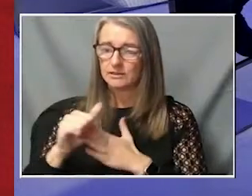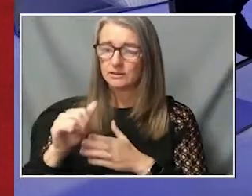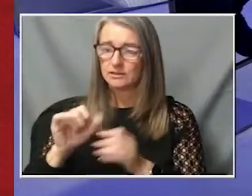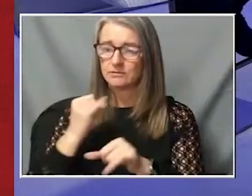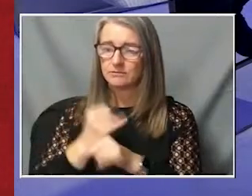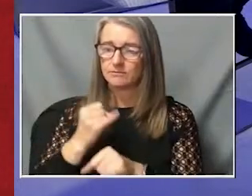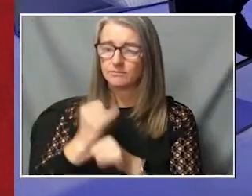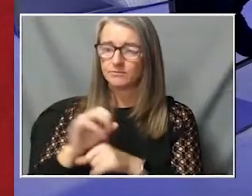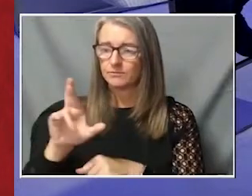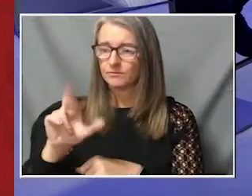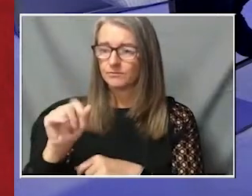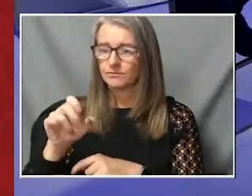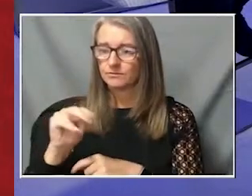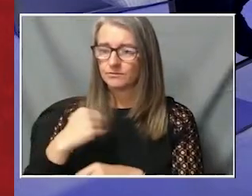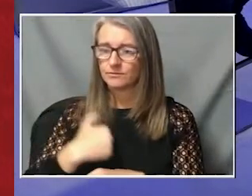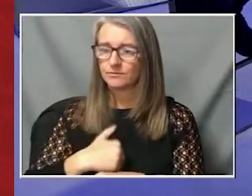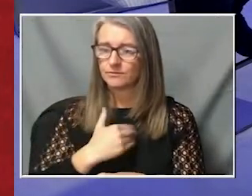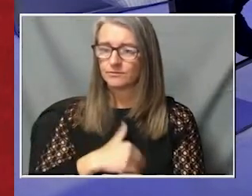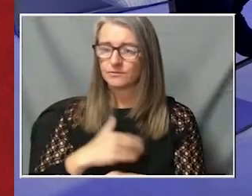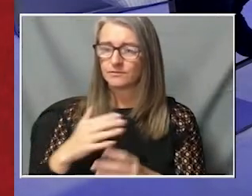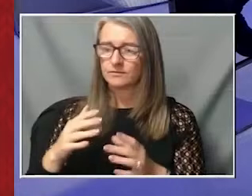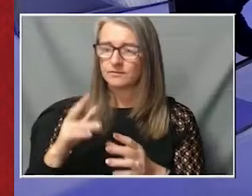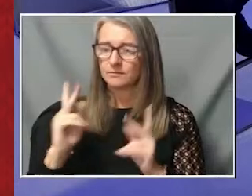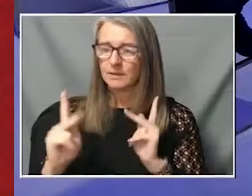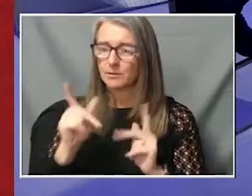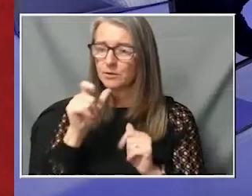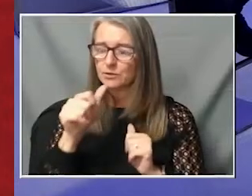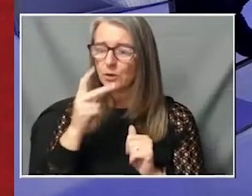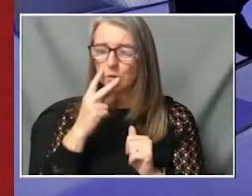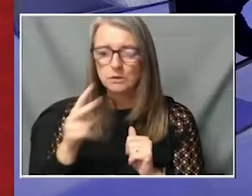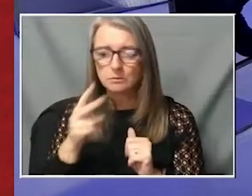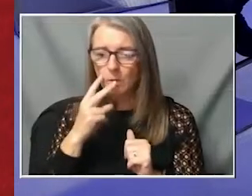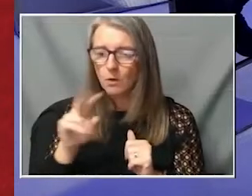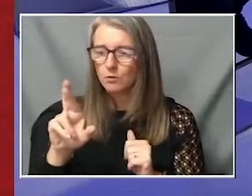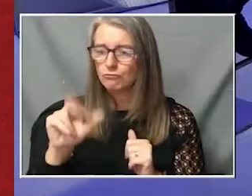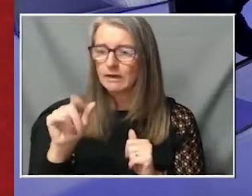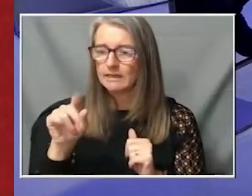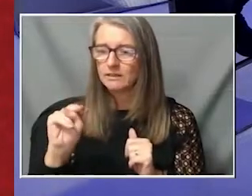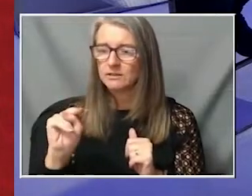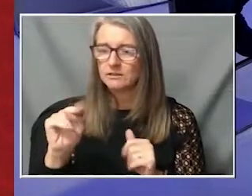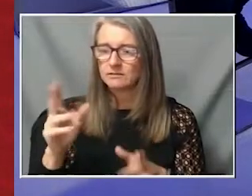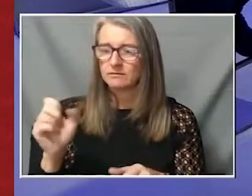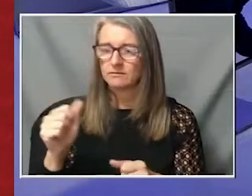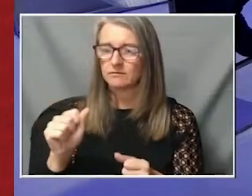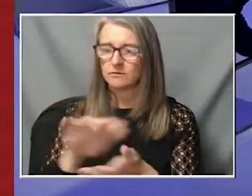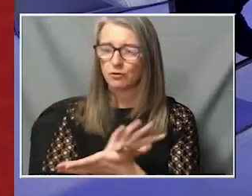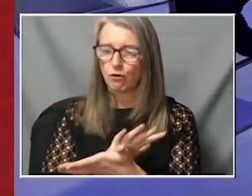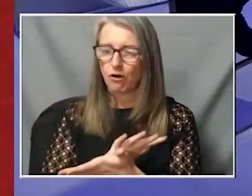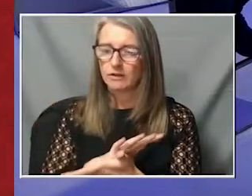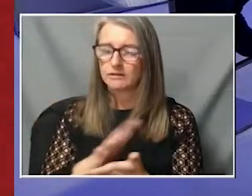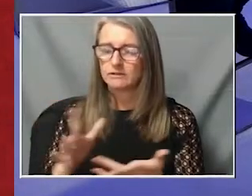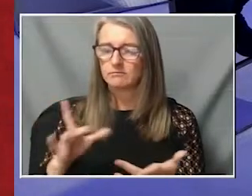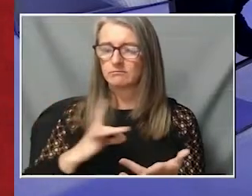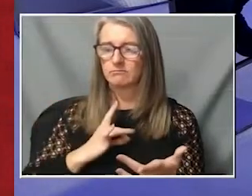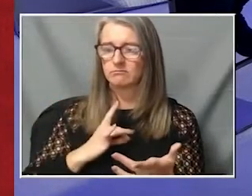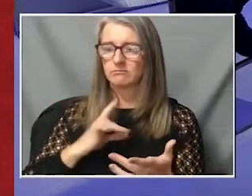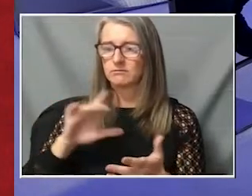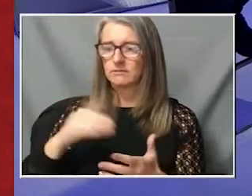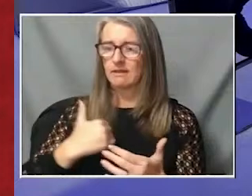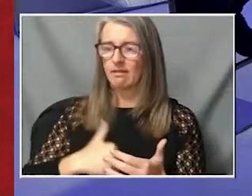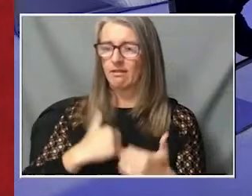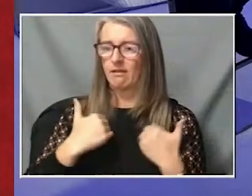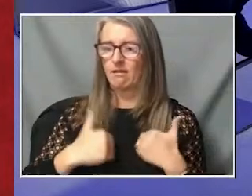of lung cancer for those who do not smoke. So, how do we know that this is a cause of lung cancer and not just